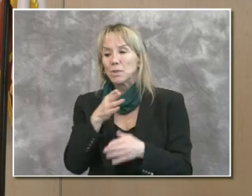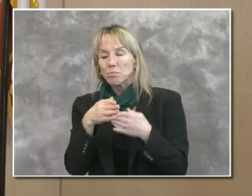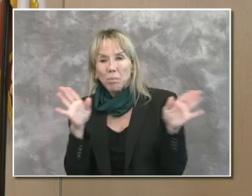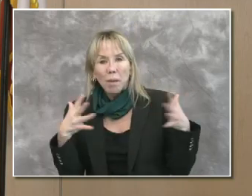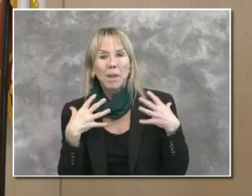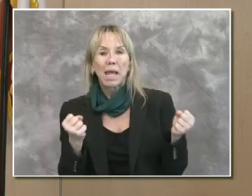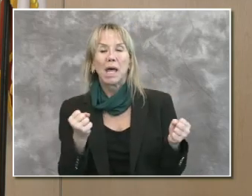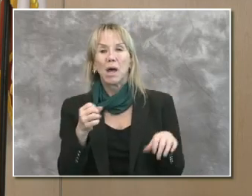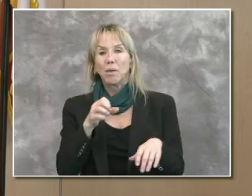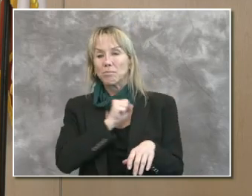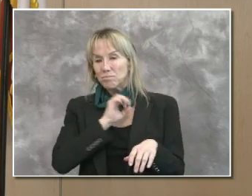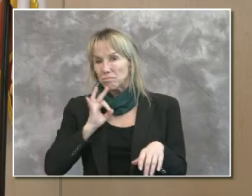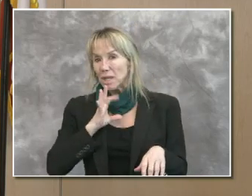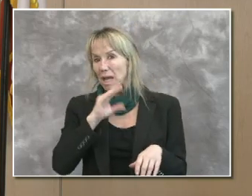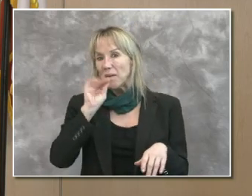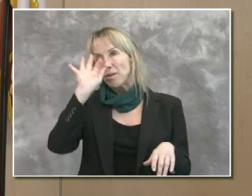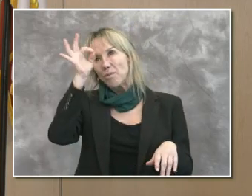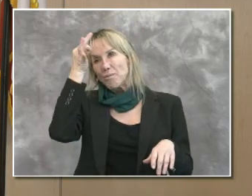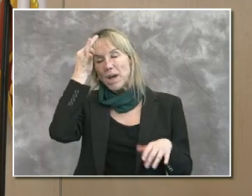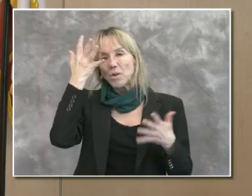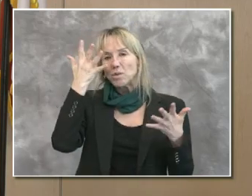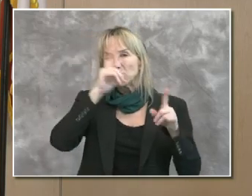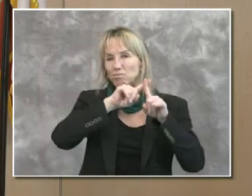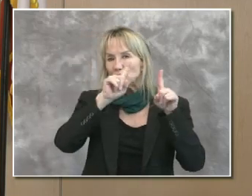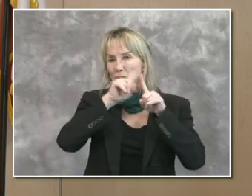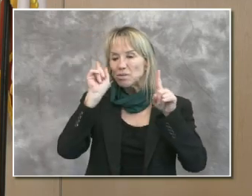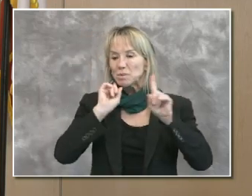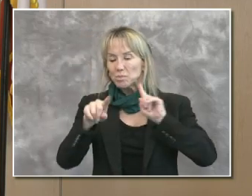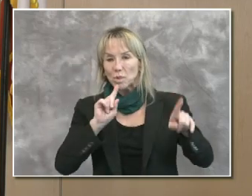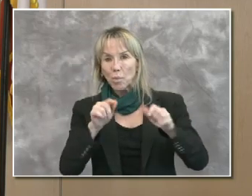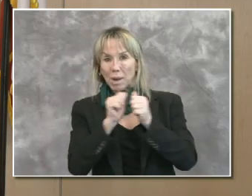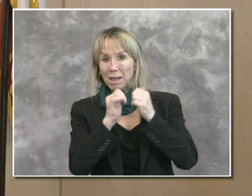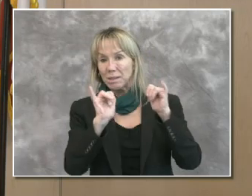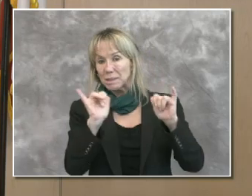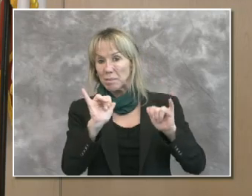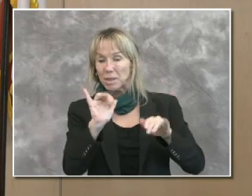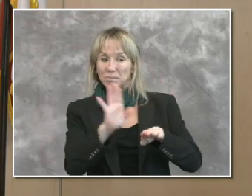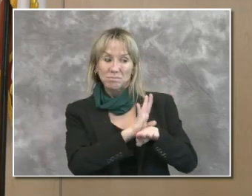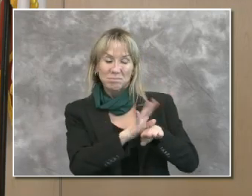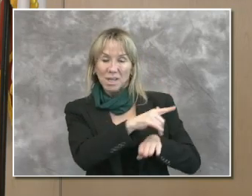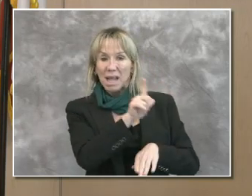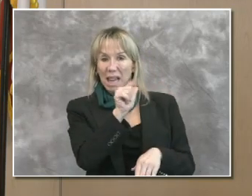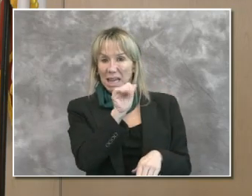the federally qualified health centers and commercial laboratories,